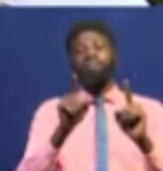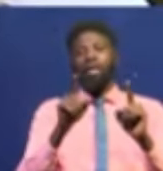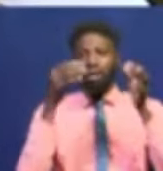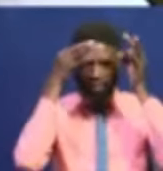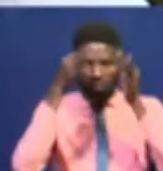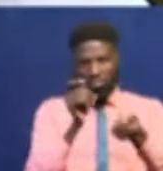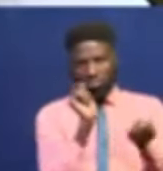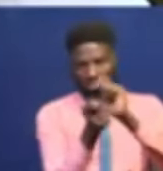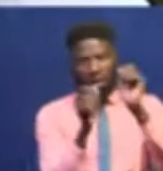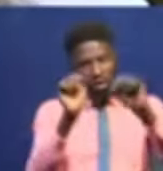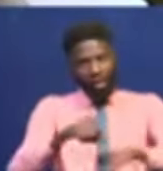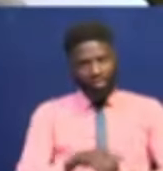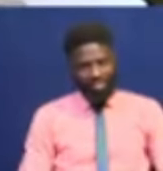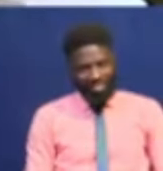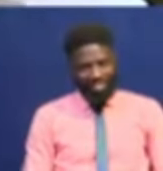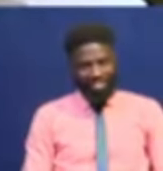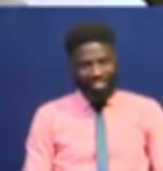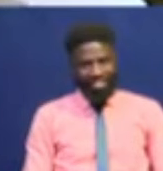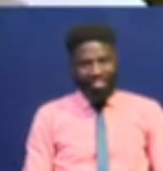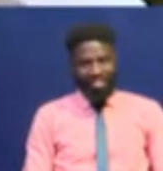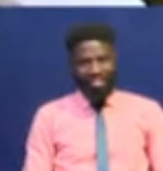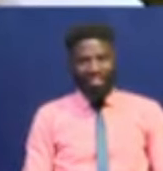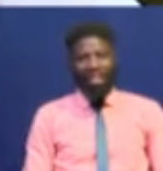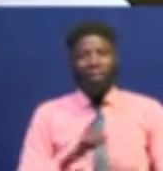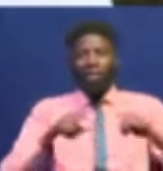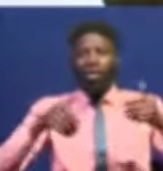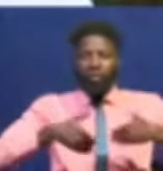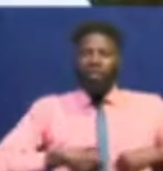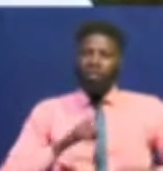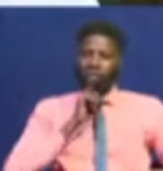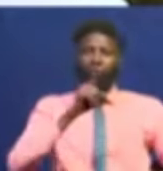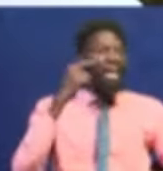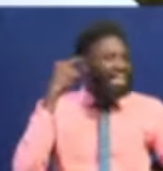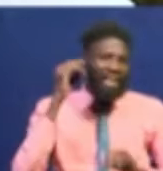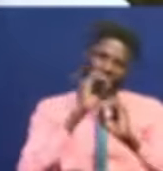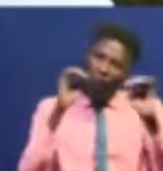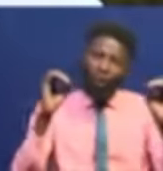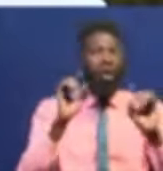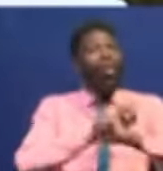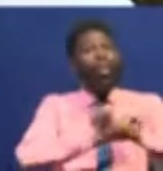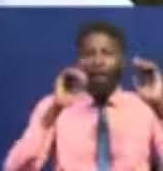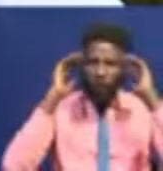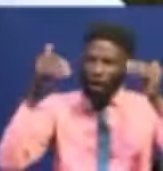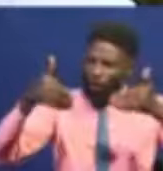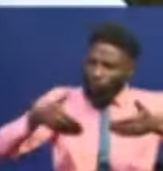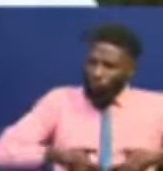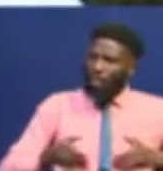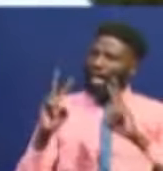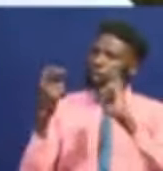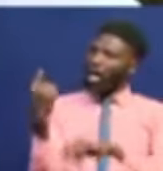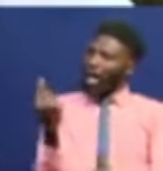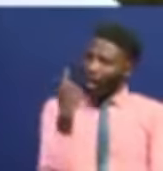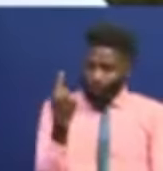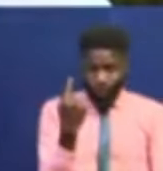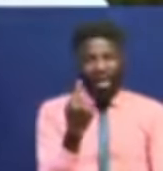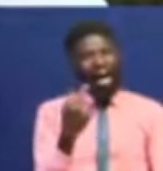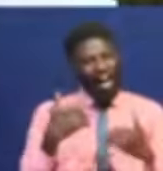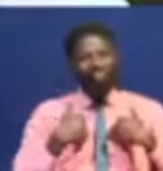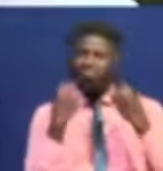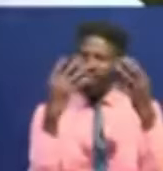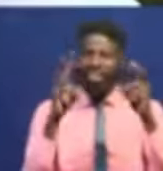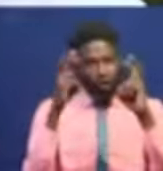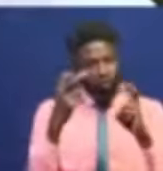you offered some amendments. They're saying you're just not listening, and it's not about them. It's about the big picture issues, and we'll come to them, including